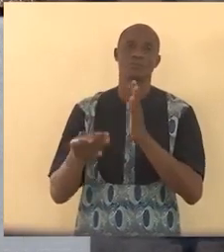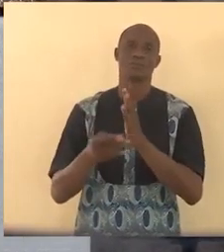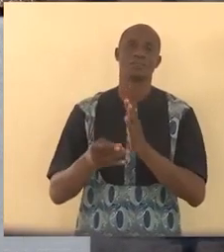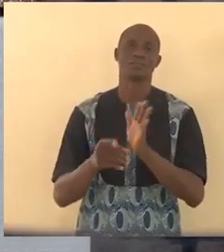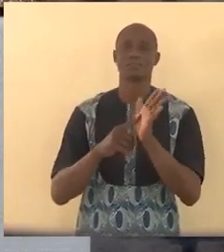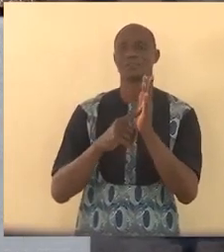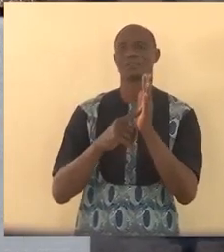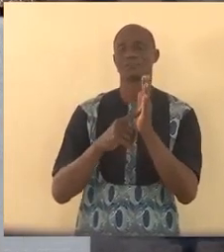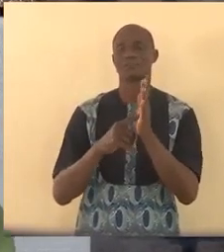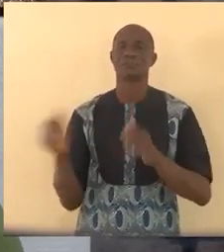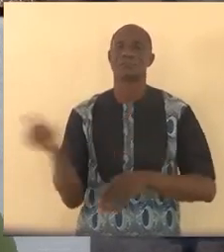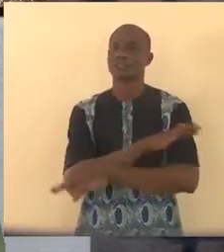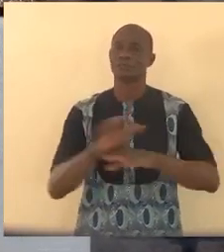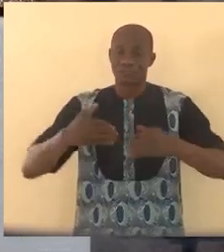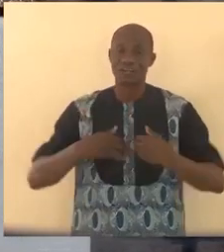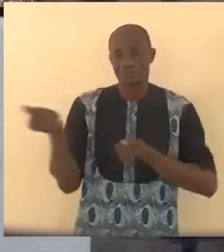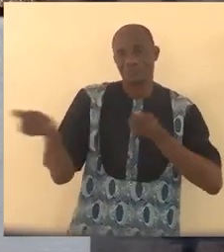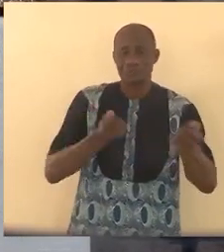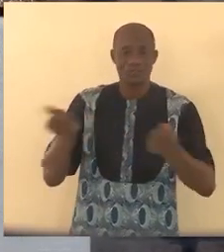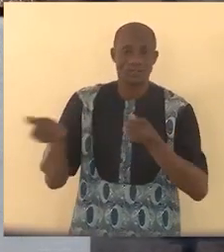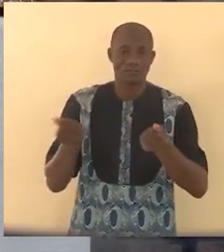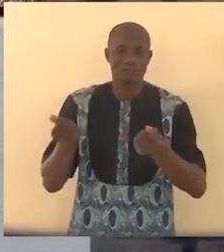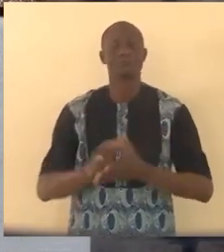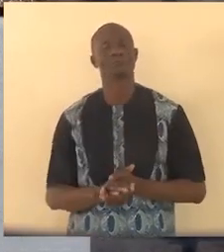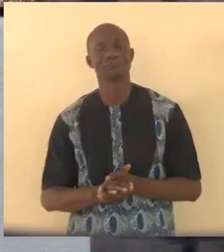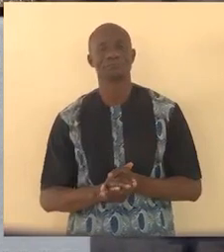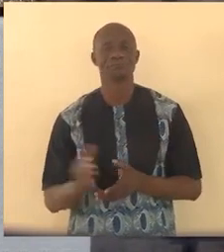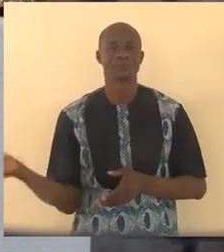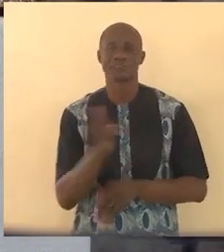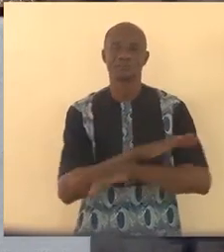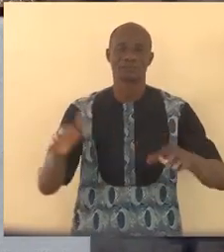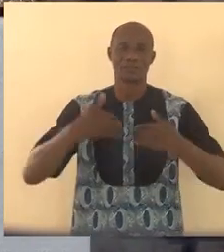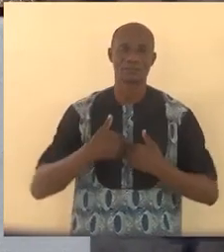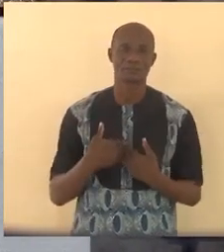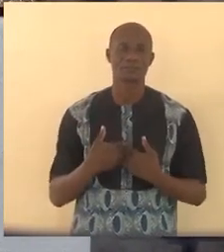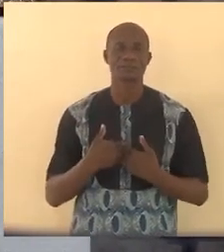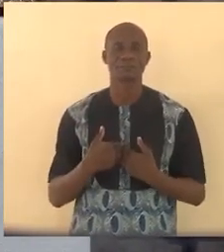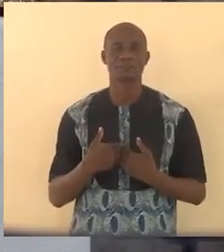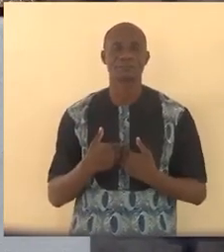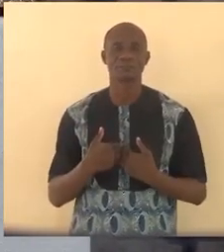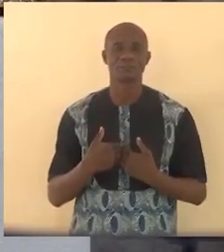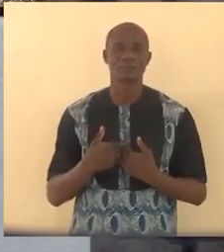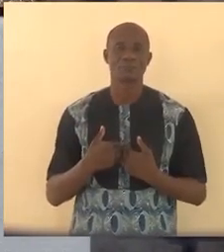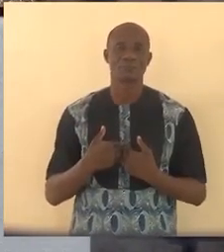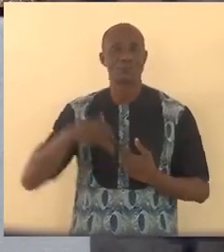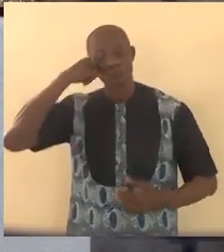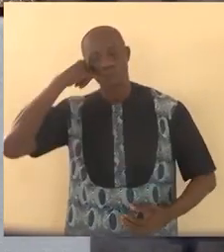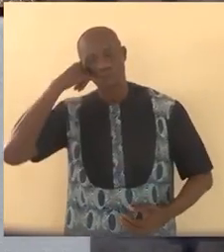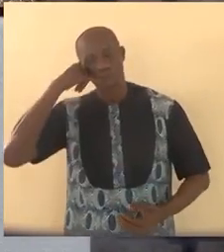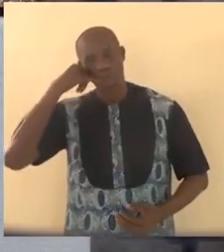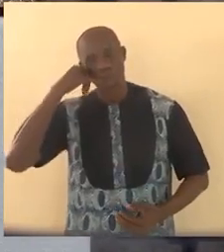kind of lamps. They didn't have motor cars. They didn't have, in fact, did they have mobile